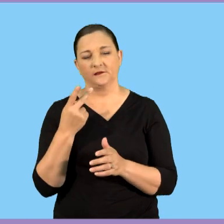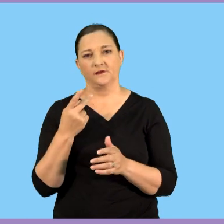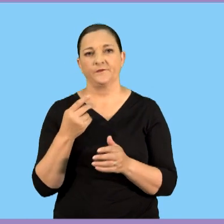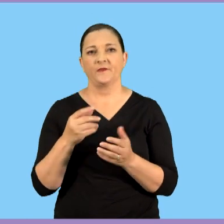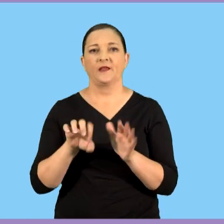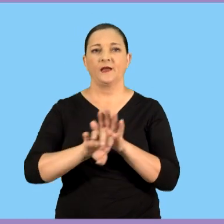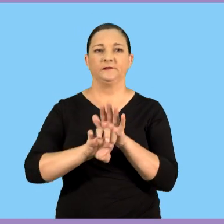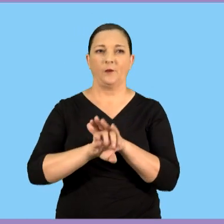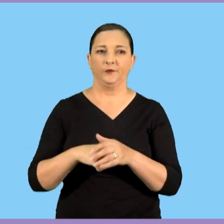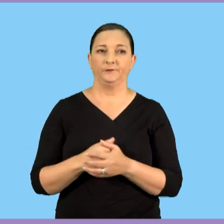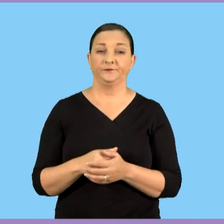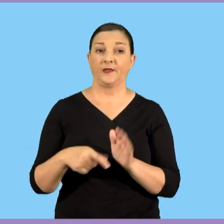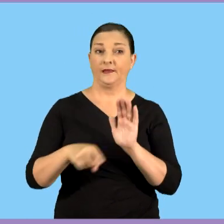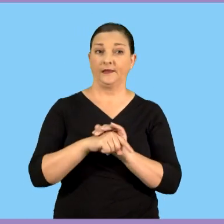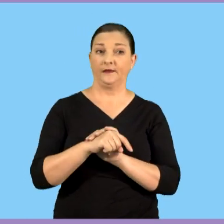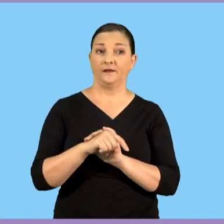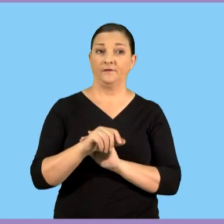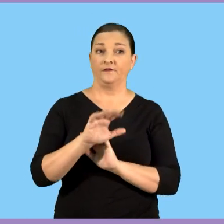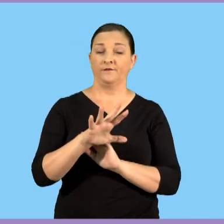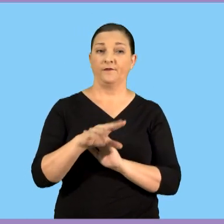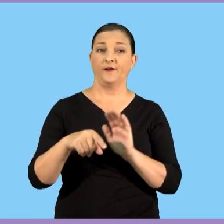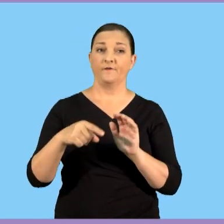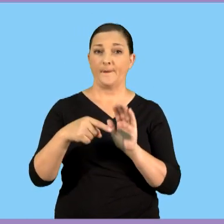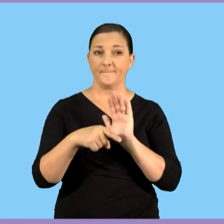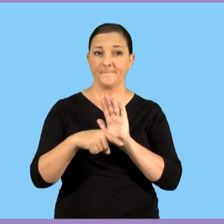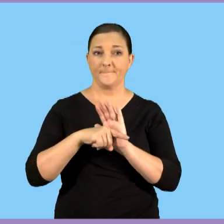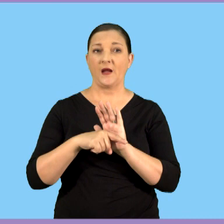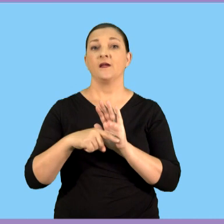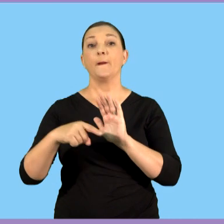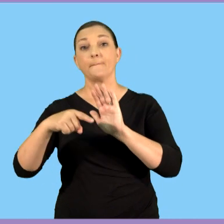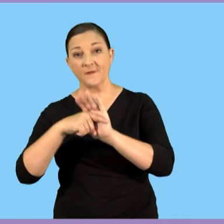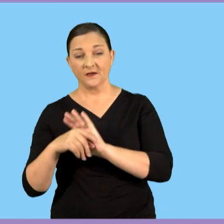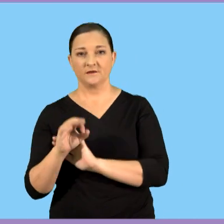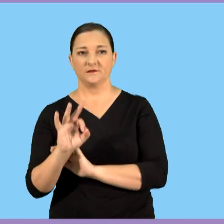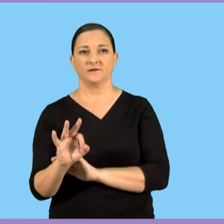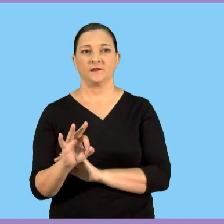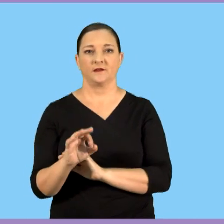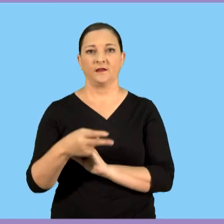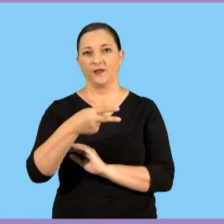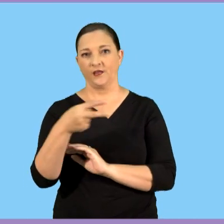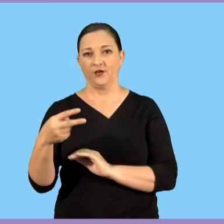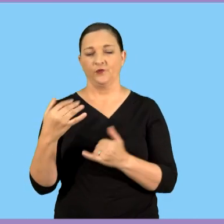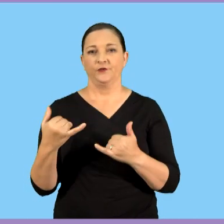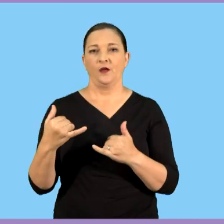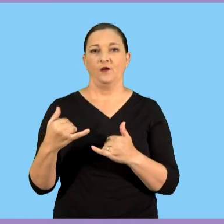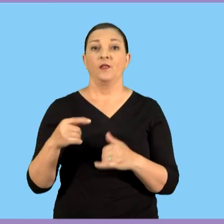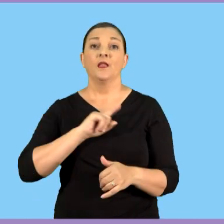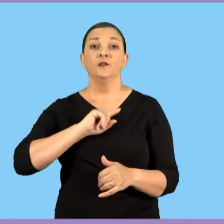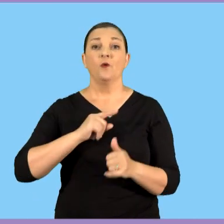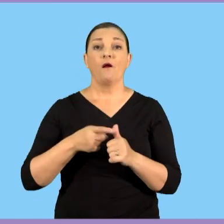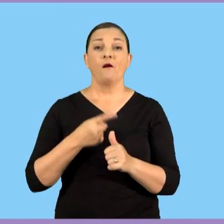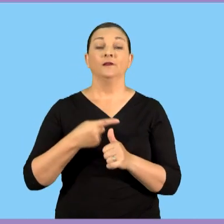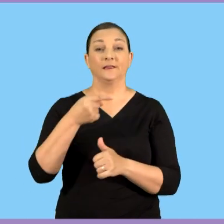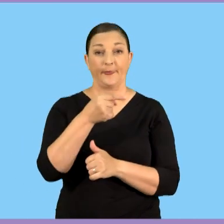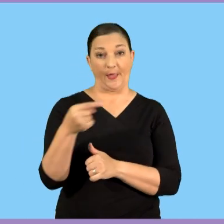examples. We have there negative 5 minus negative 3. Negative 3 is larger, so that means that our answer is going